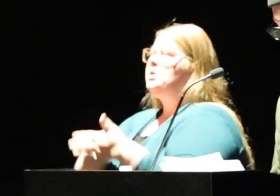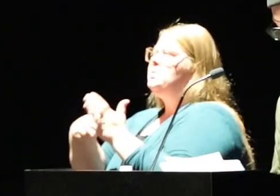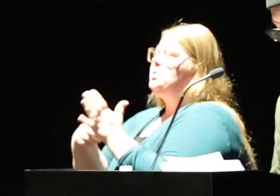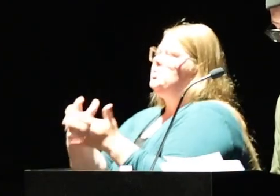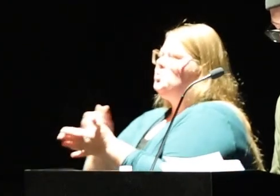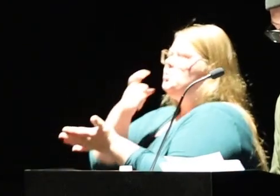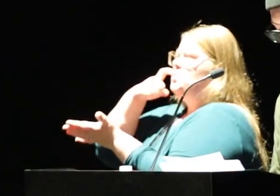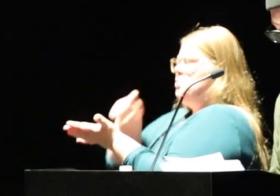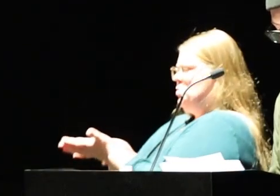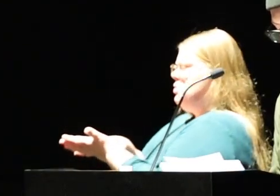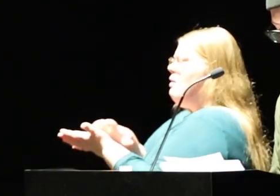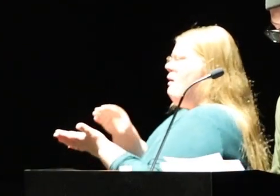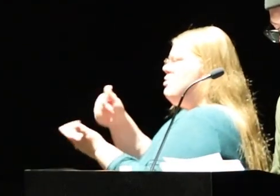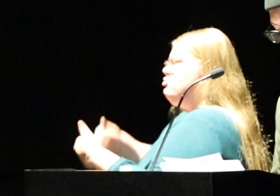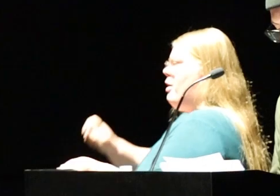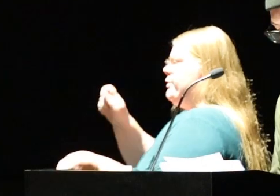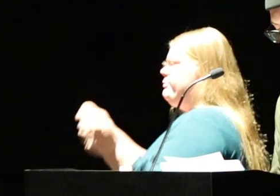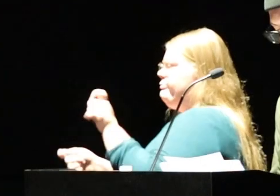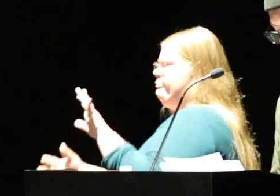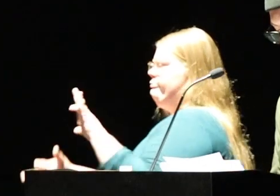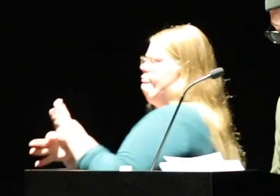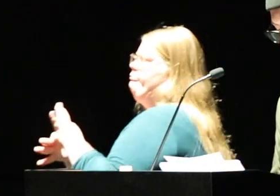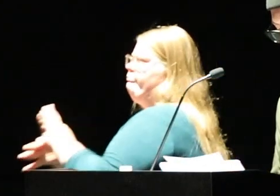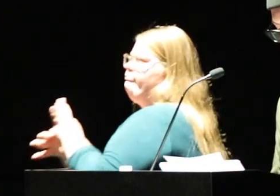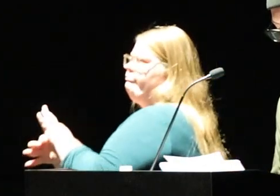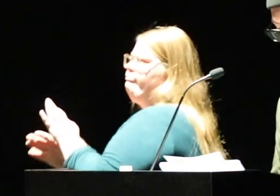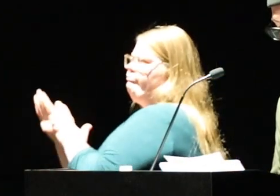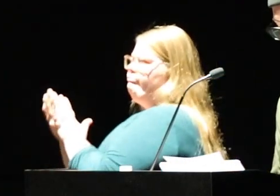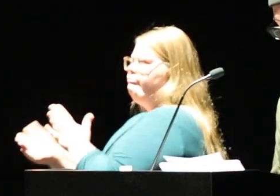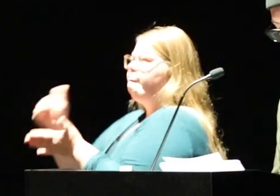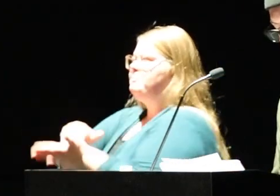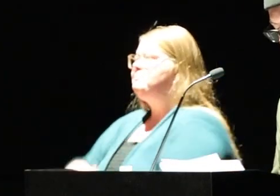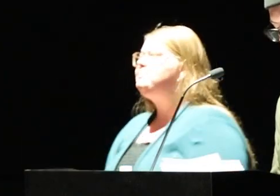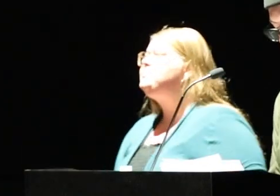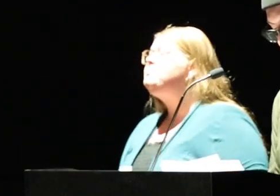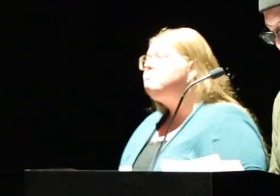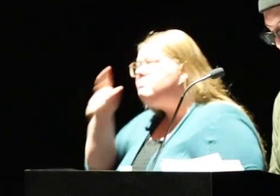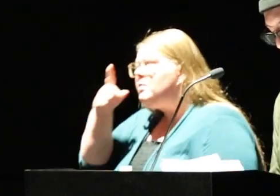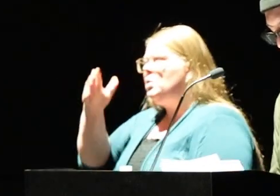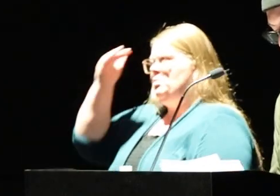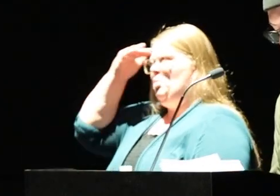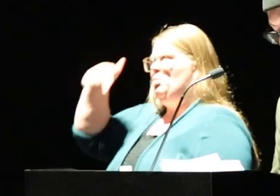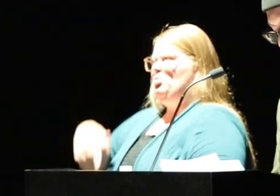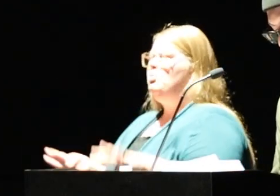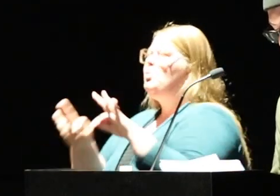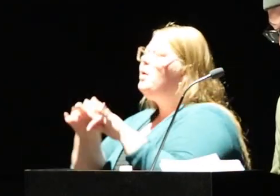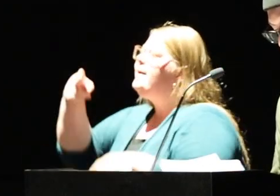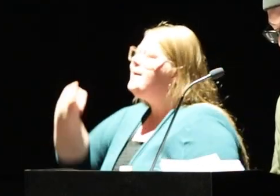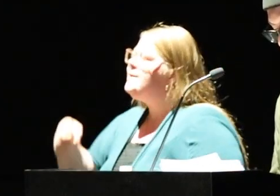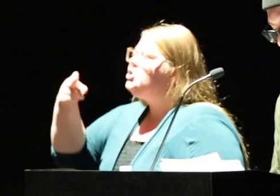and reconciling. As stewards of history and content, we must acknowledge and seek to learn from our